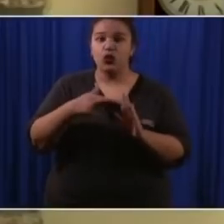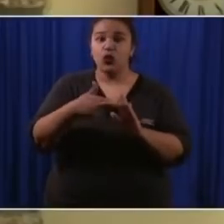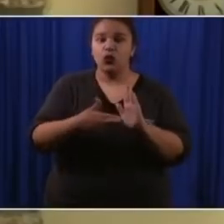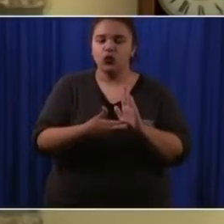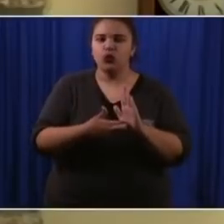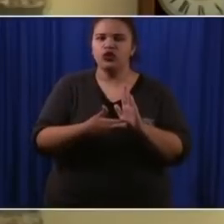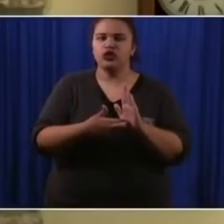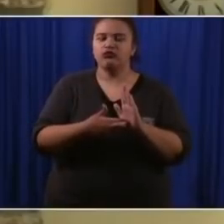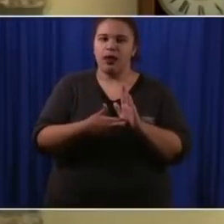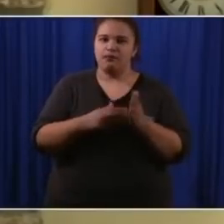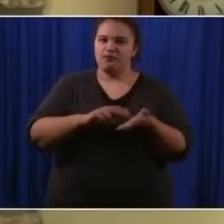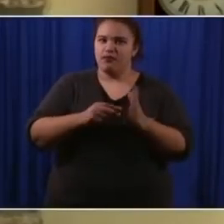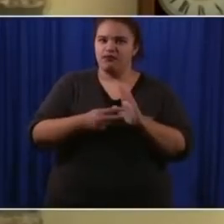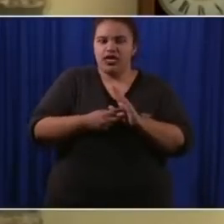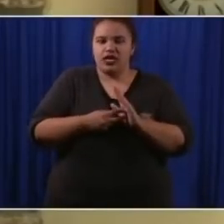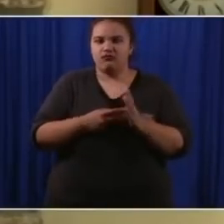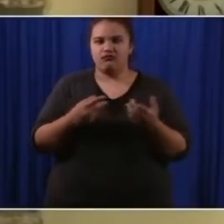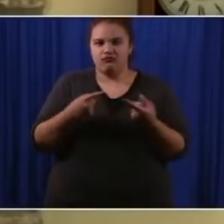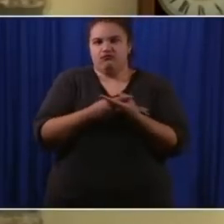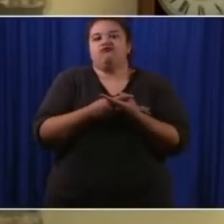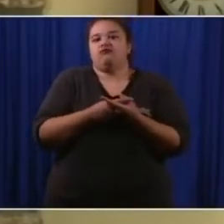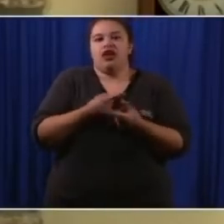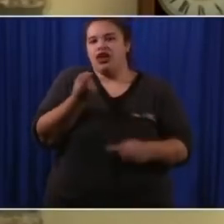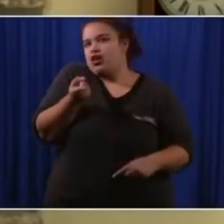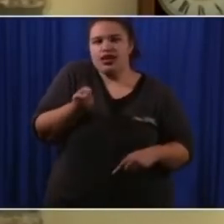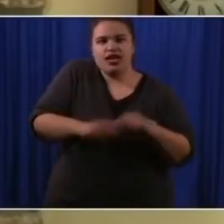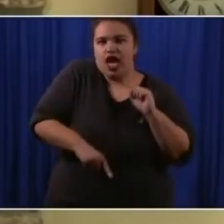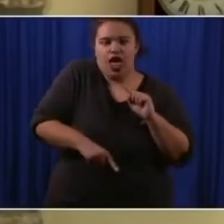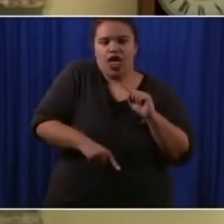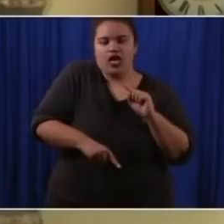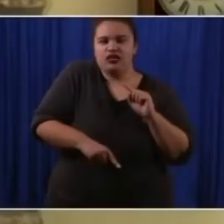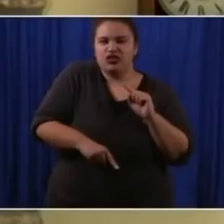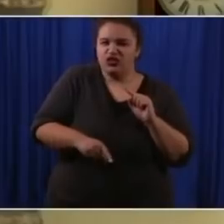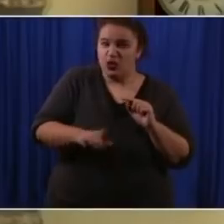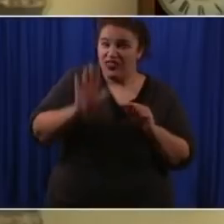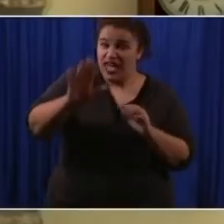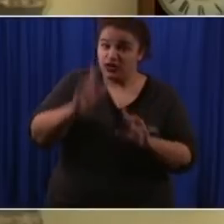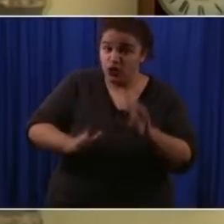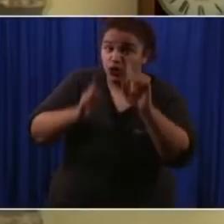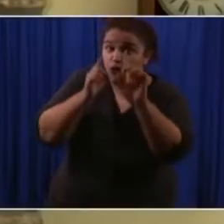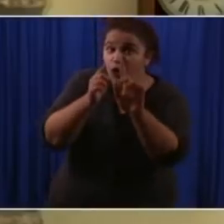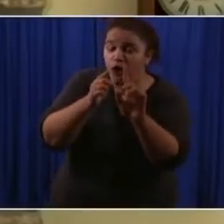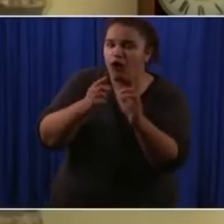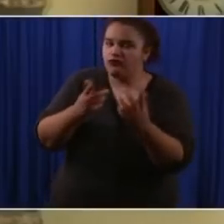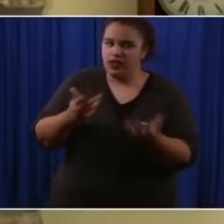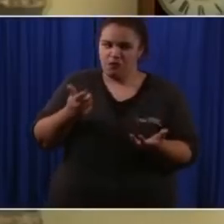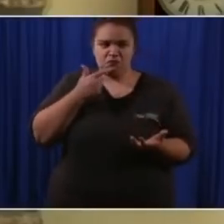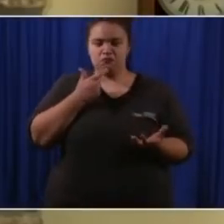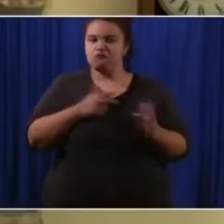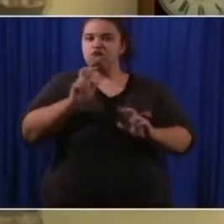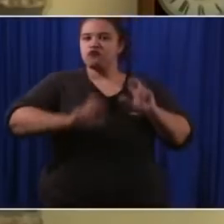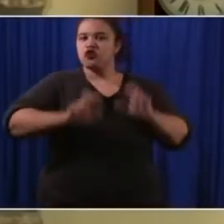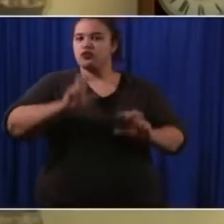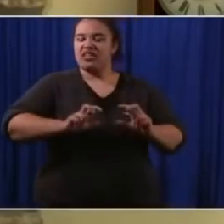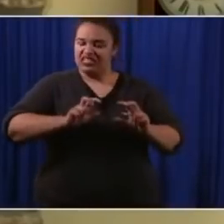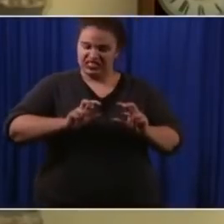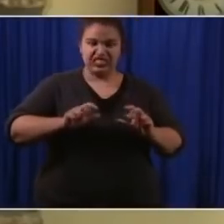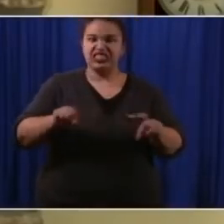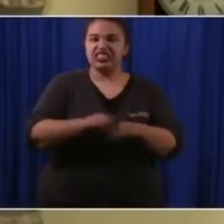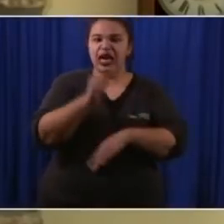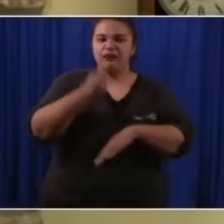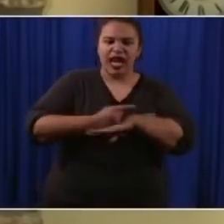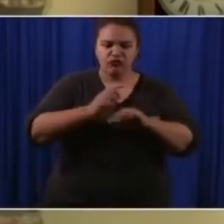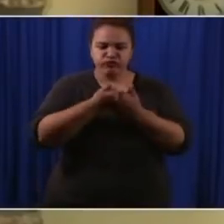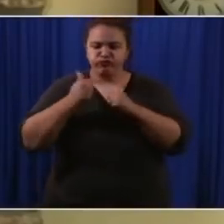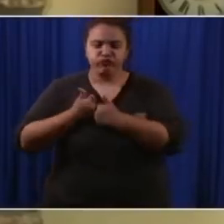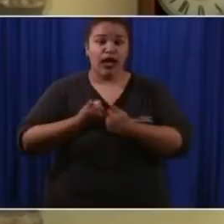prevent a real true tournament where you play multiple games against multiple teams, or is this just a byproduct of your order? What's